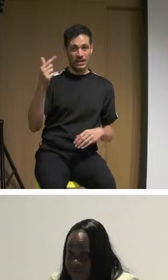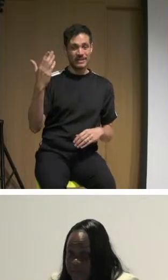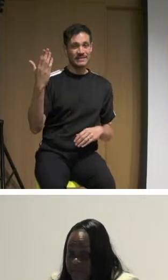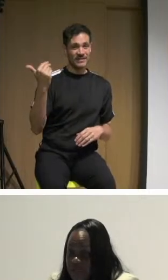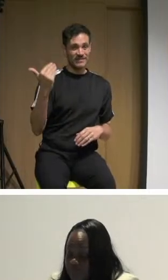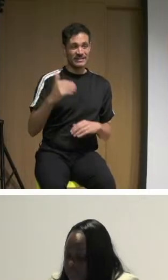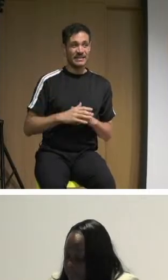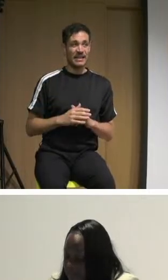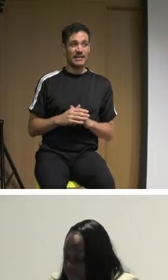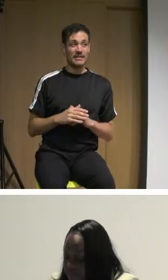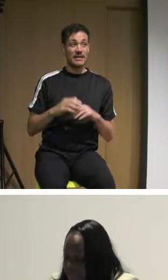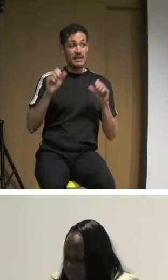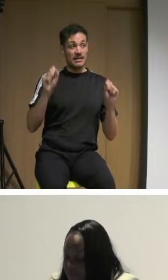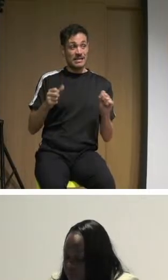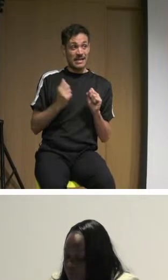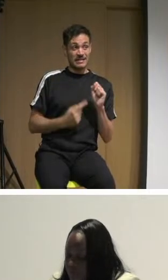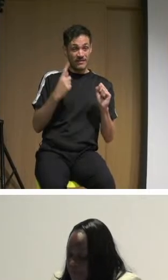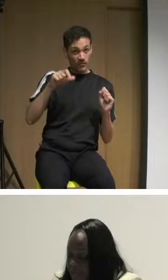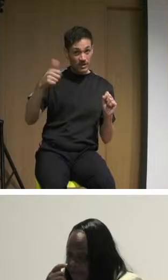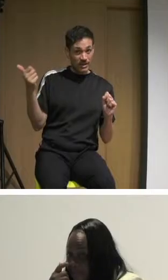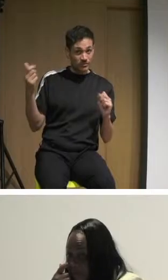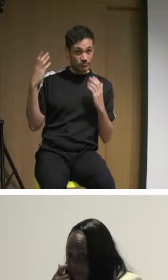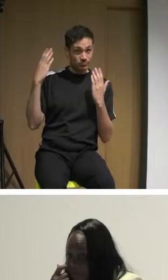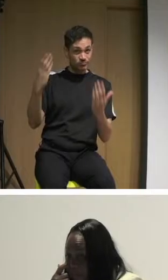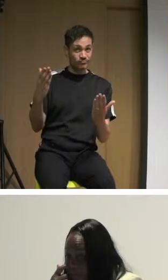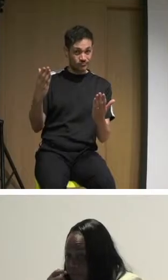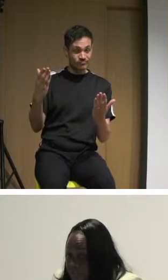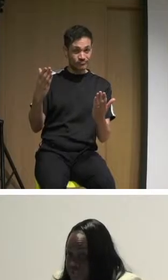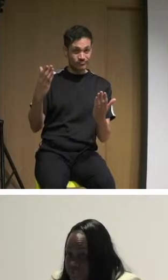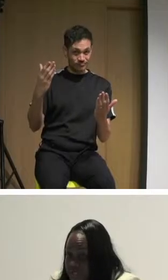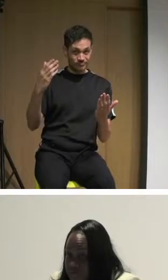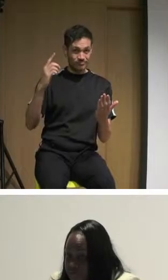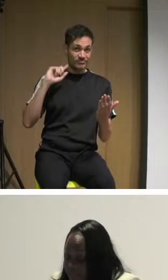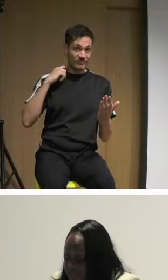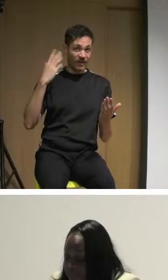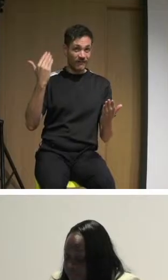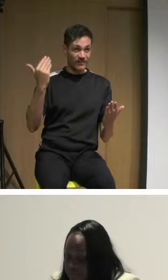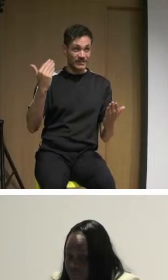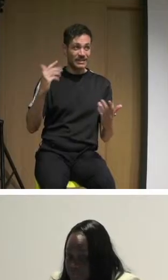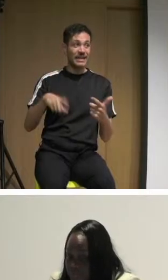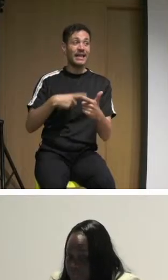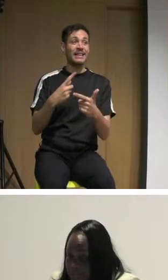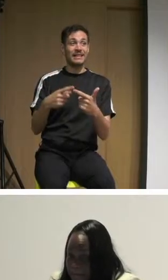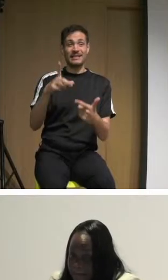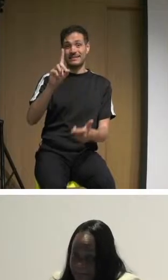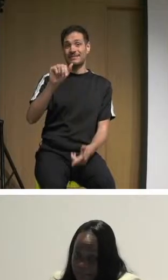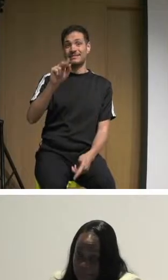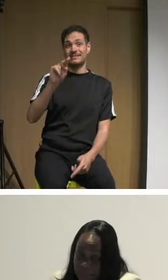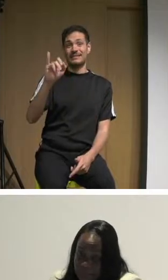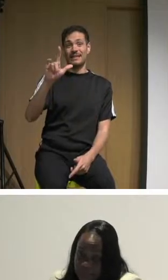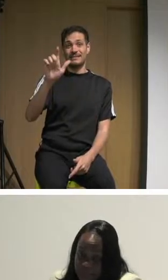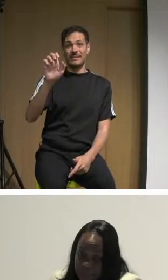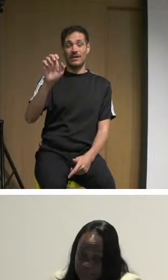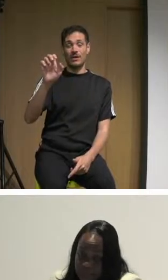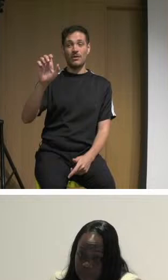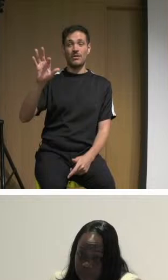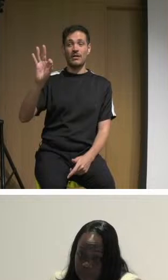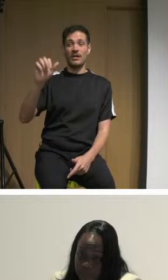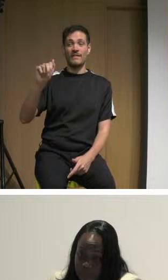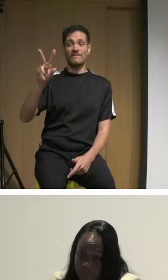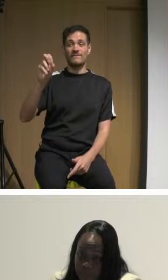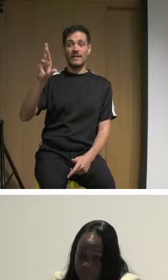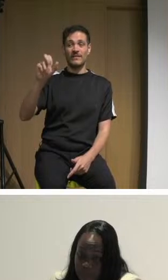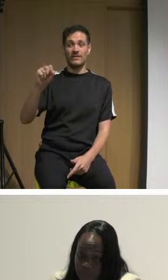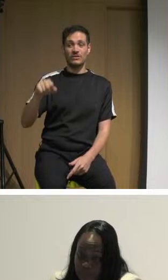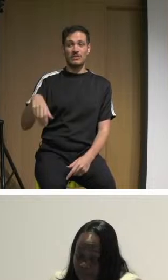Can everybody else present by the 15th, and then we'll have Commissioner Daniel Favors by the 22nd? Why not just